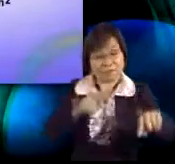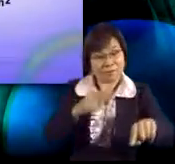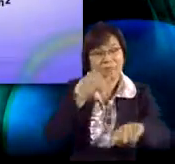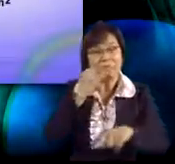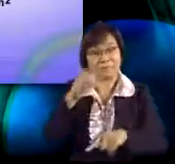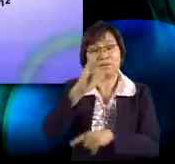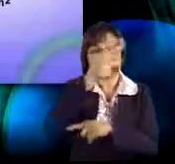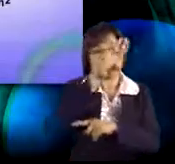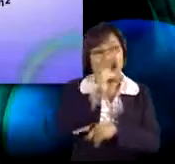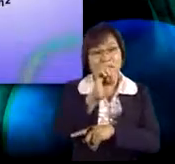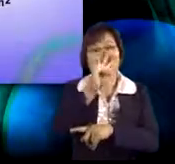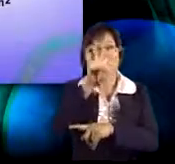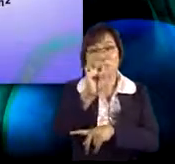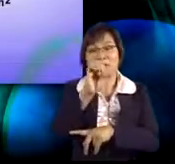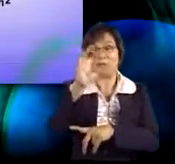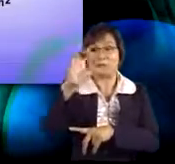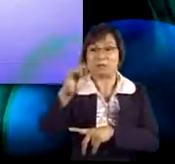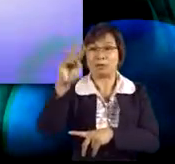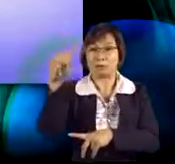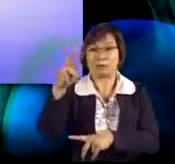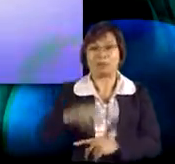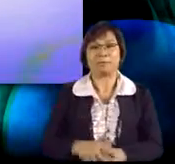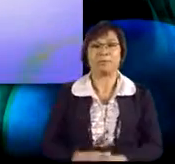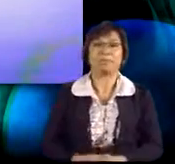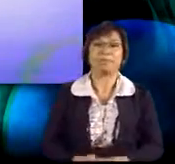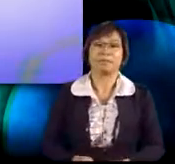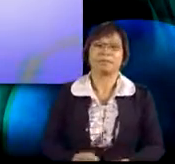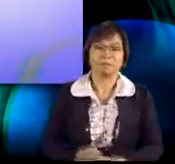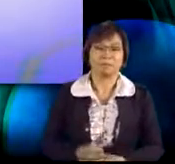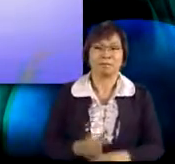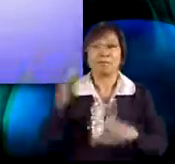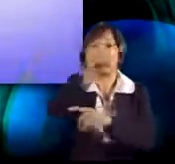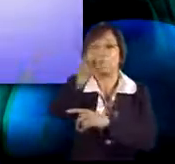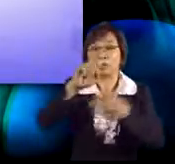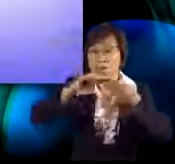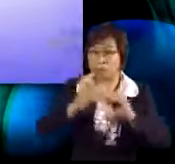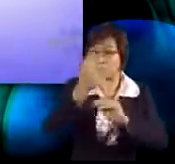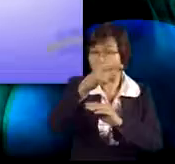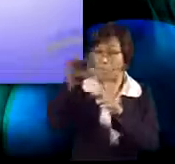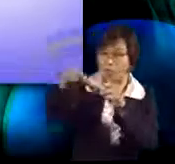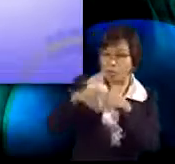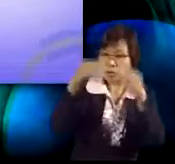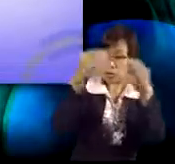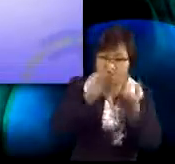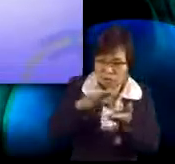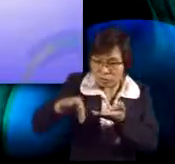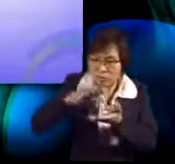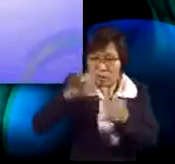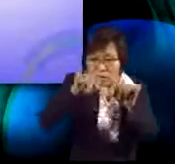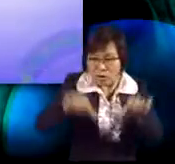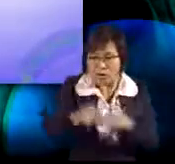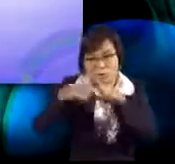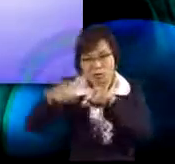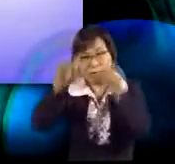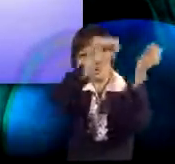The answer is 40 centimeters square. Question 3 will involve calculating the area of